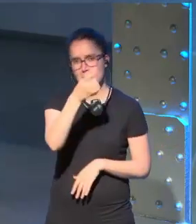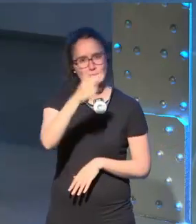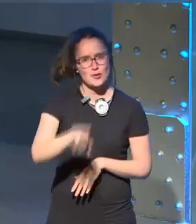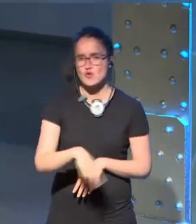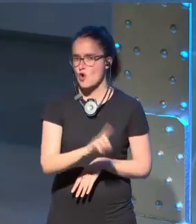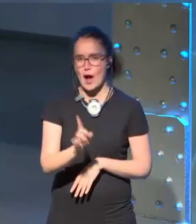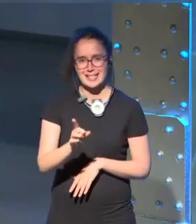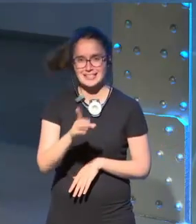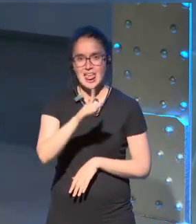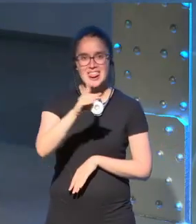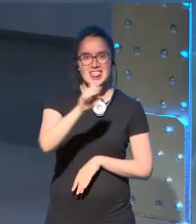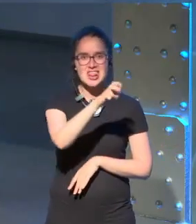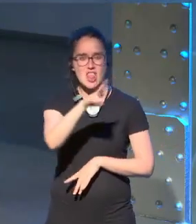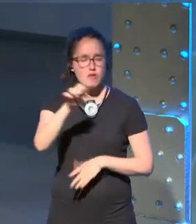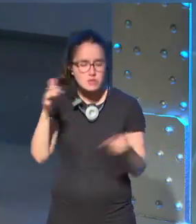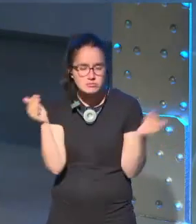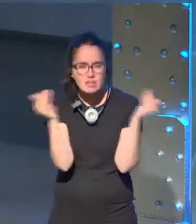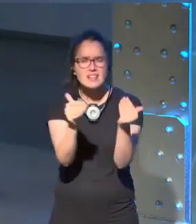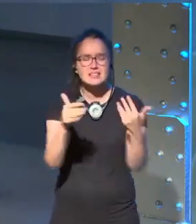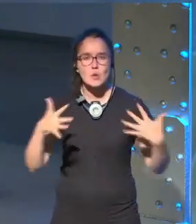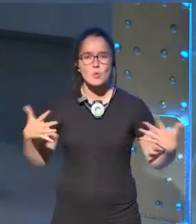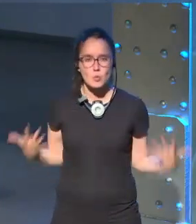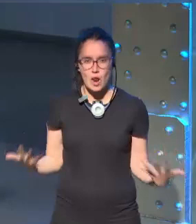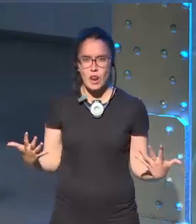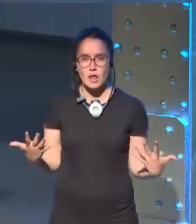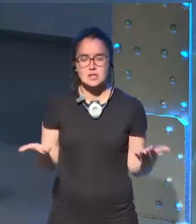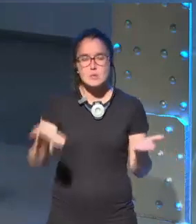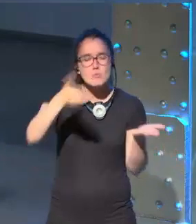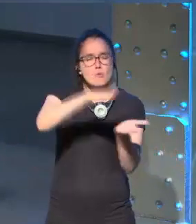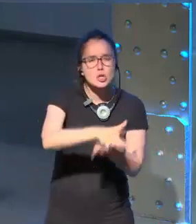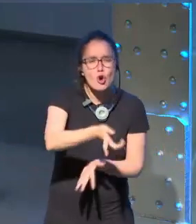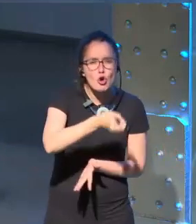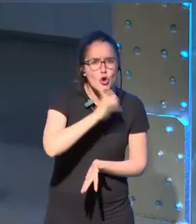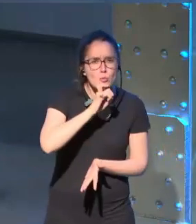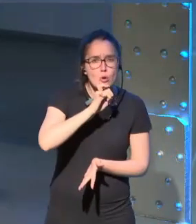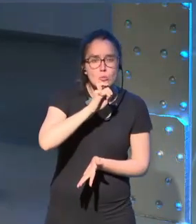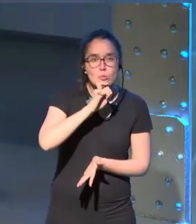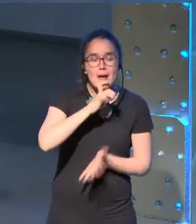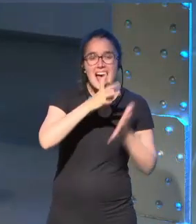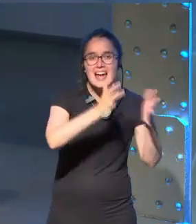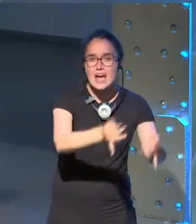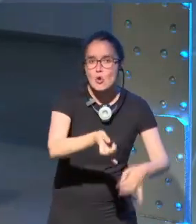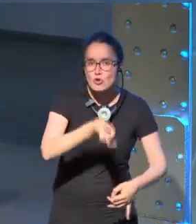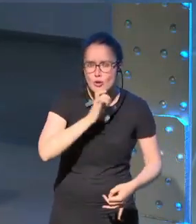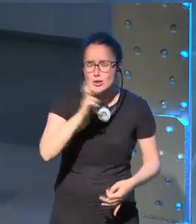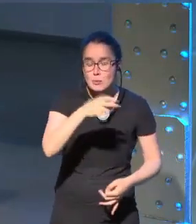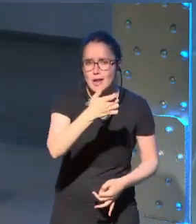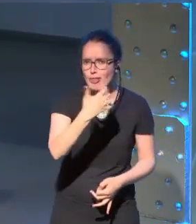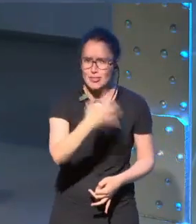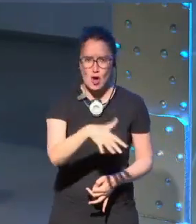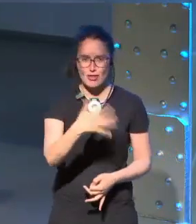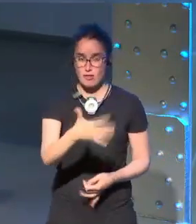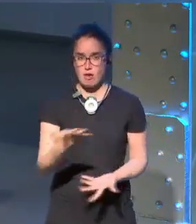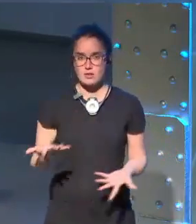on how did that corpse get there? It's not so much a warm desire